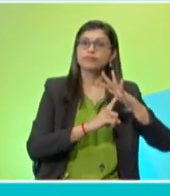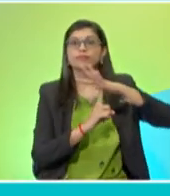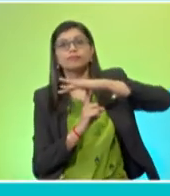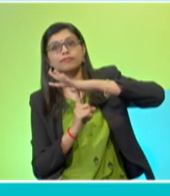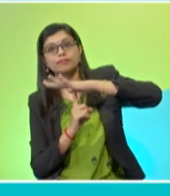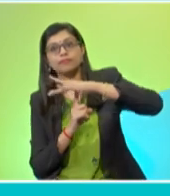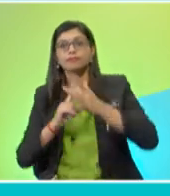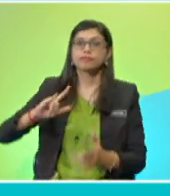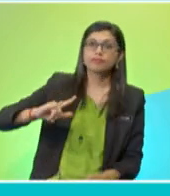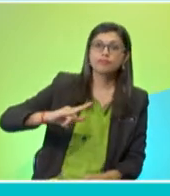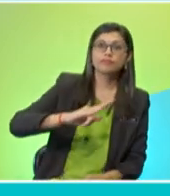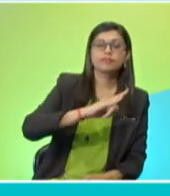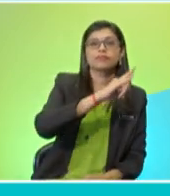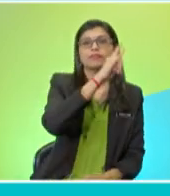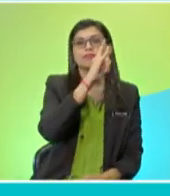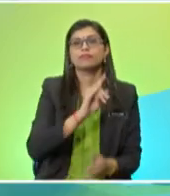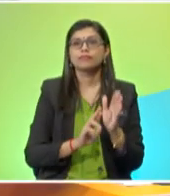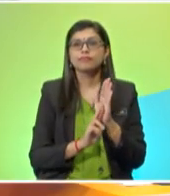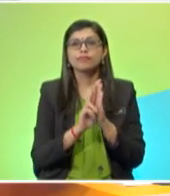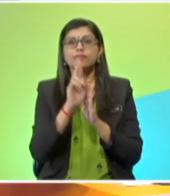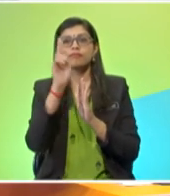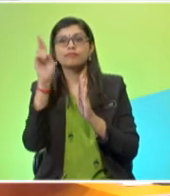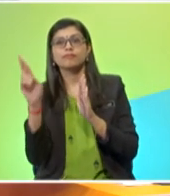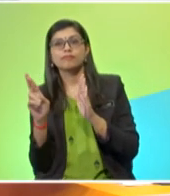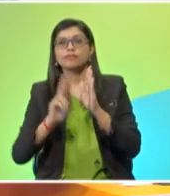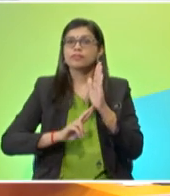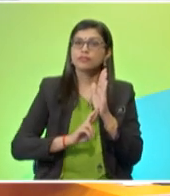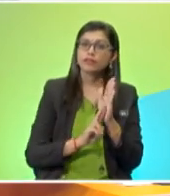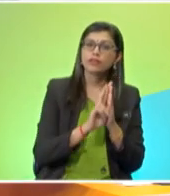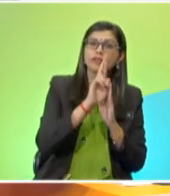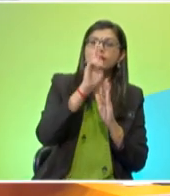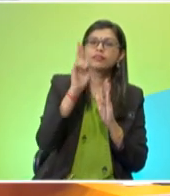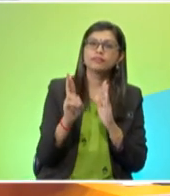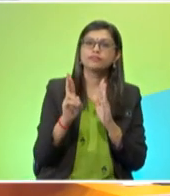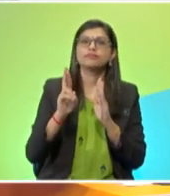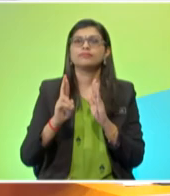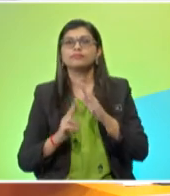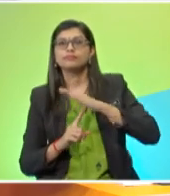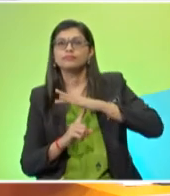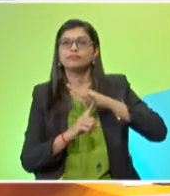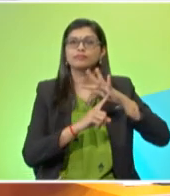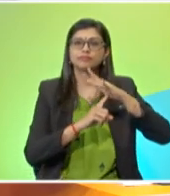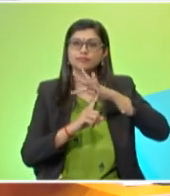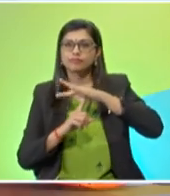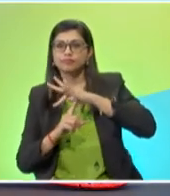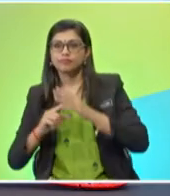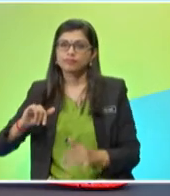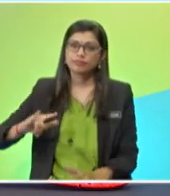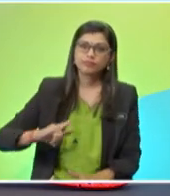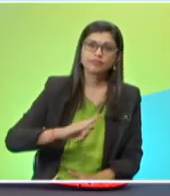helicopter, helicopter, an aeroplane, a rocket, helicopter, helicopter,